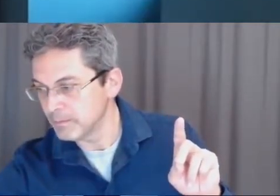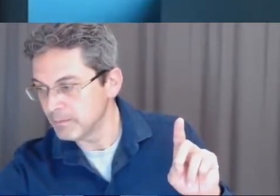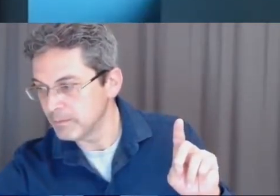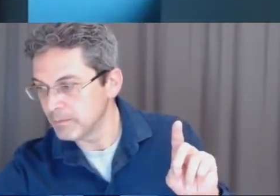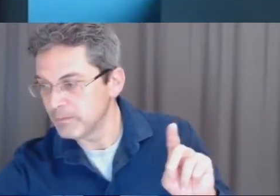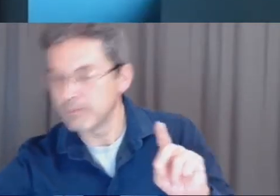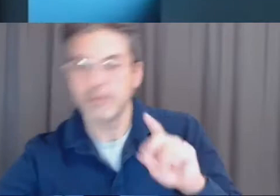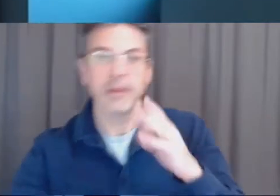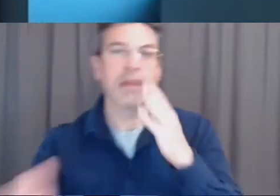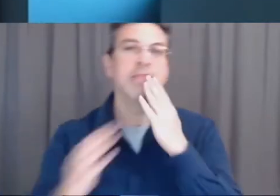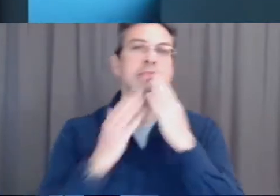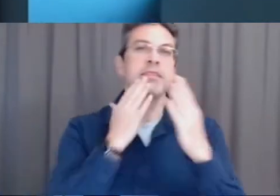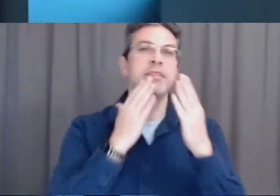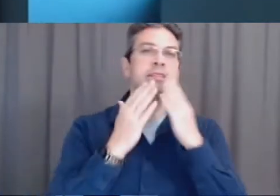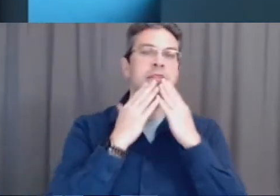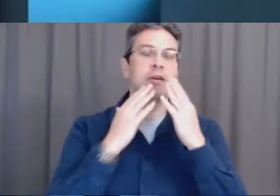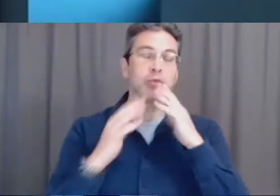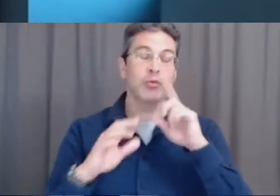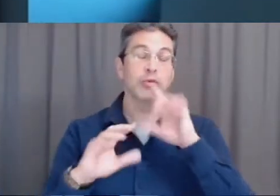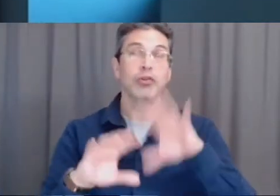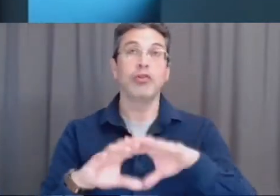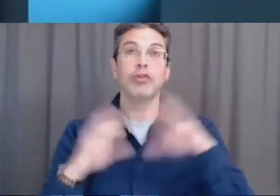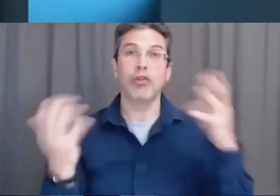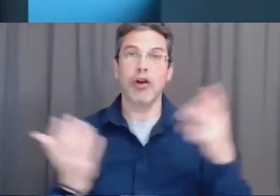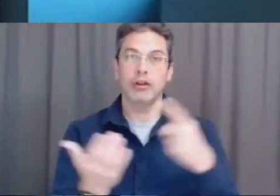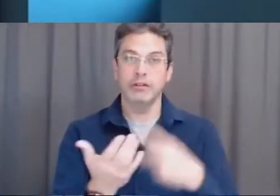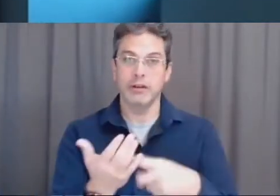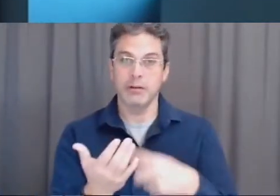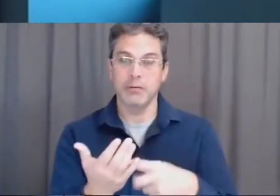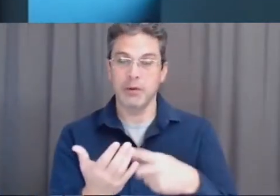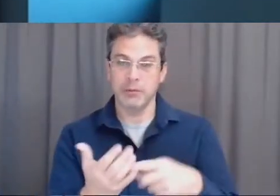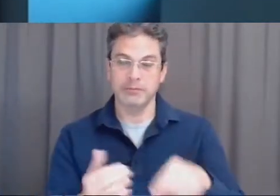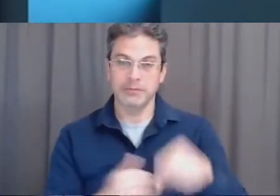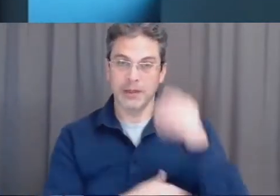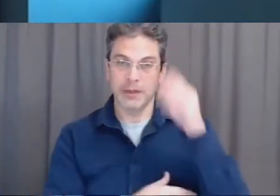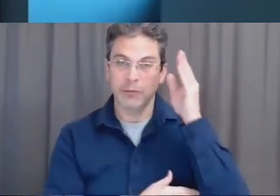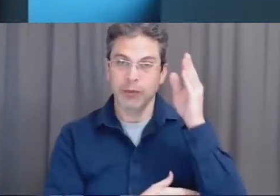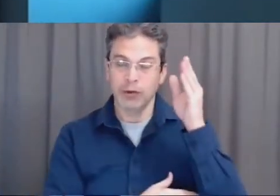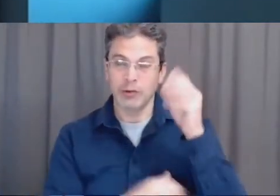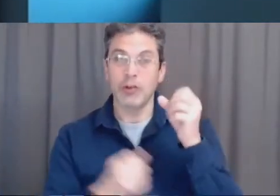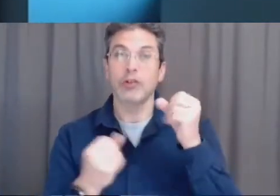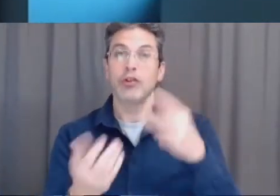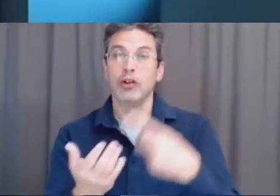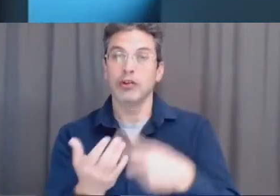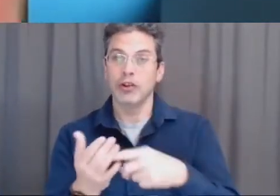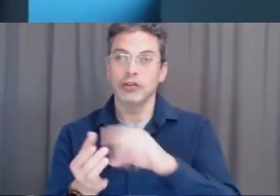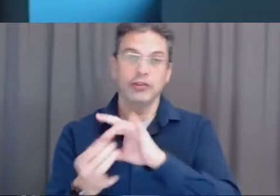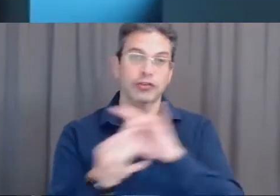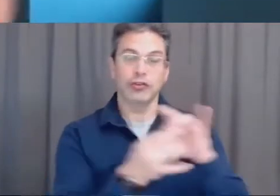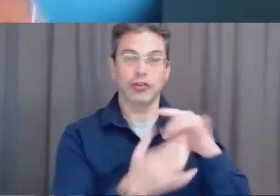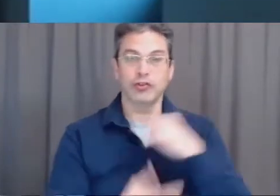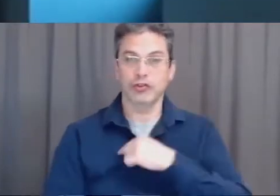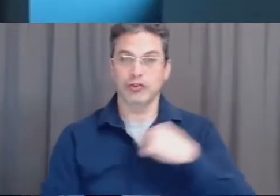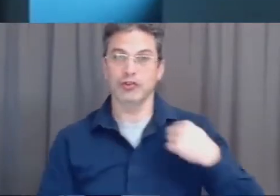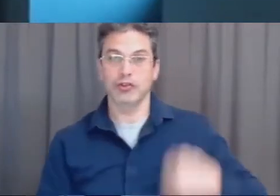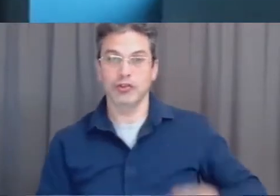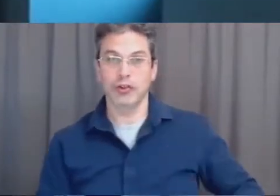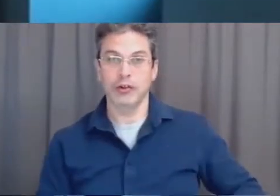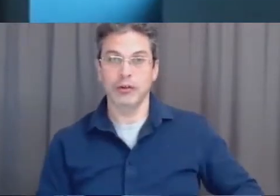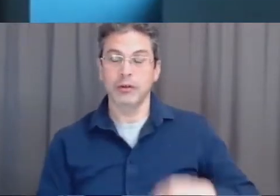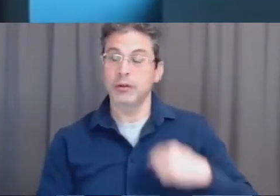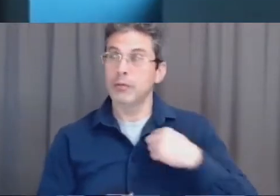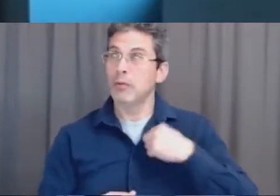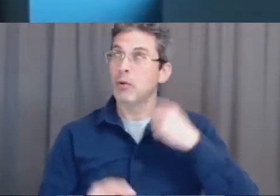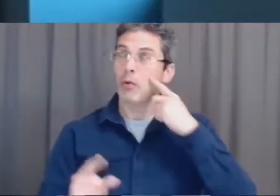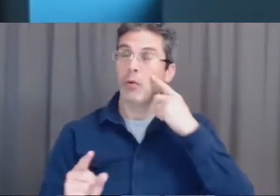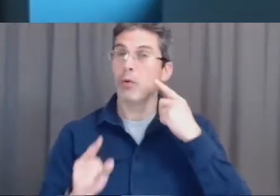to talk about in relation to China, but my charge was to answer the question,